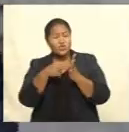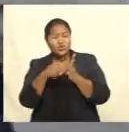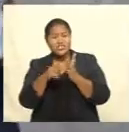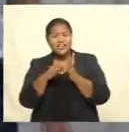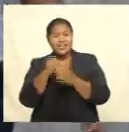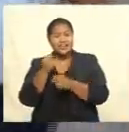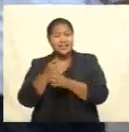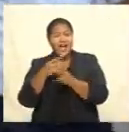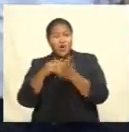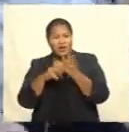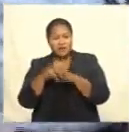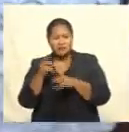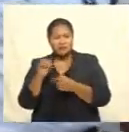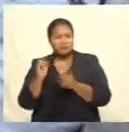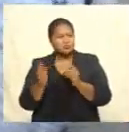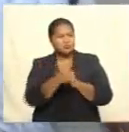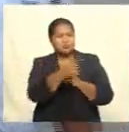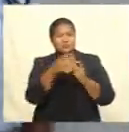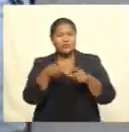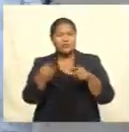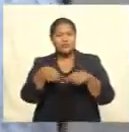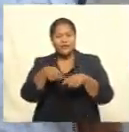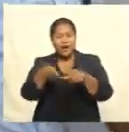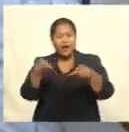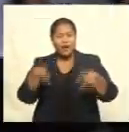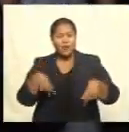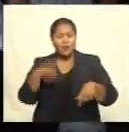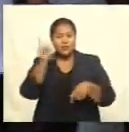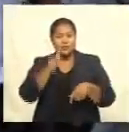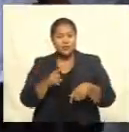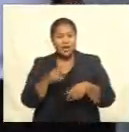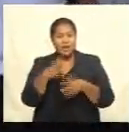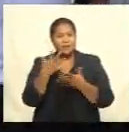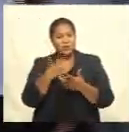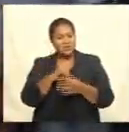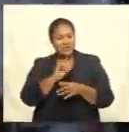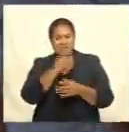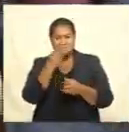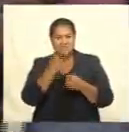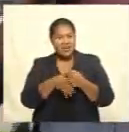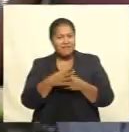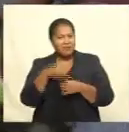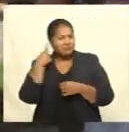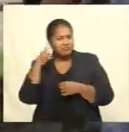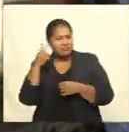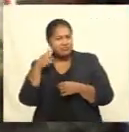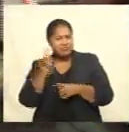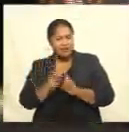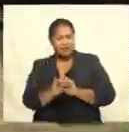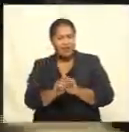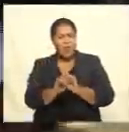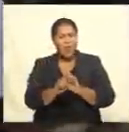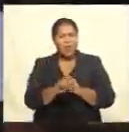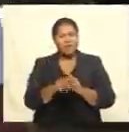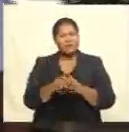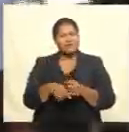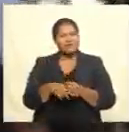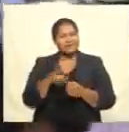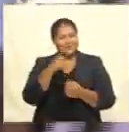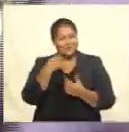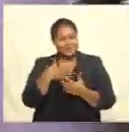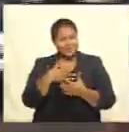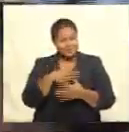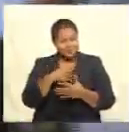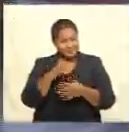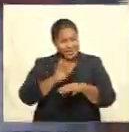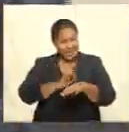Halofaki appeared in the Suva Magistrates Court today, pleading guilty to failure to comply with the Public Health Protection Notice issued by the